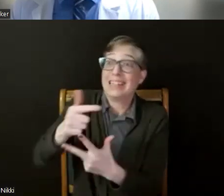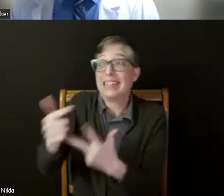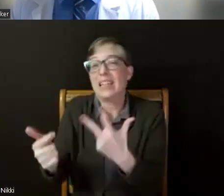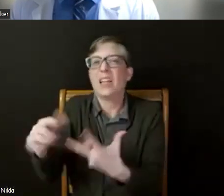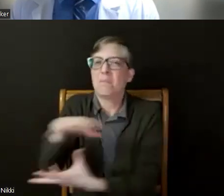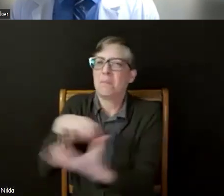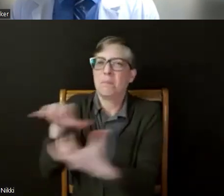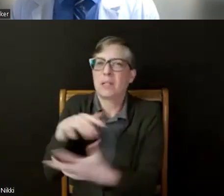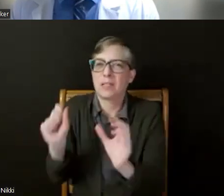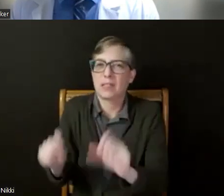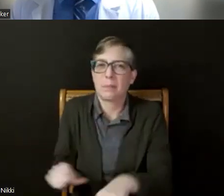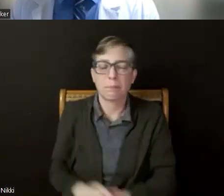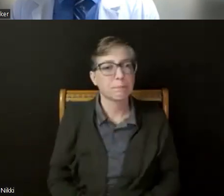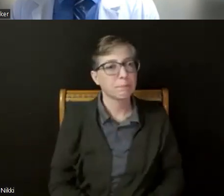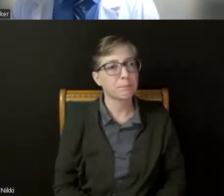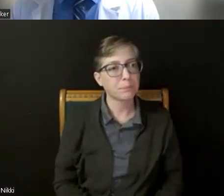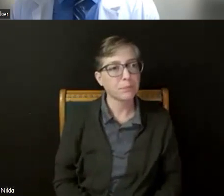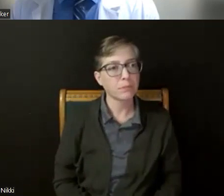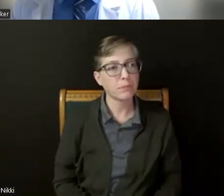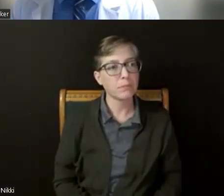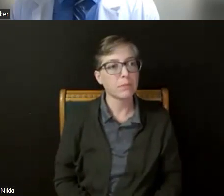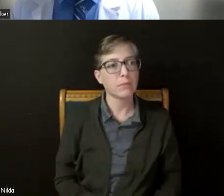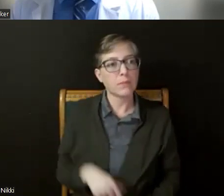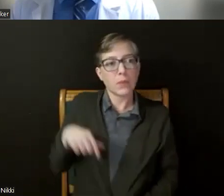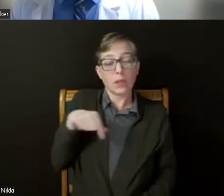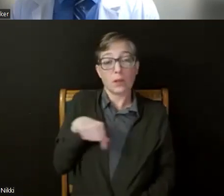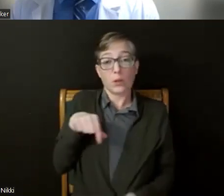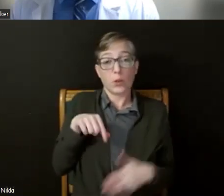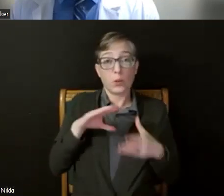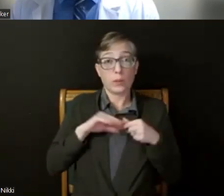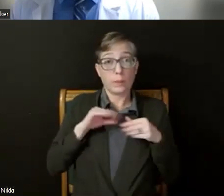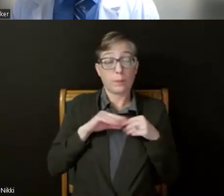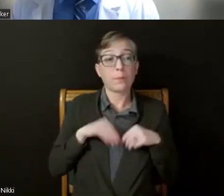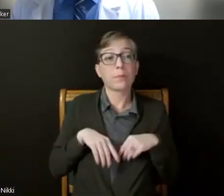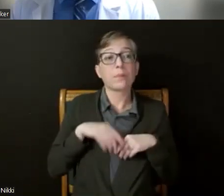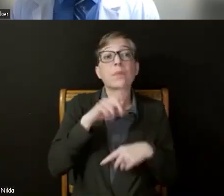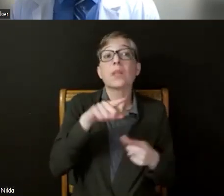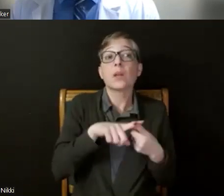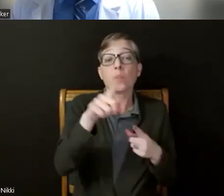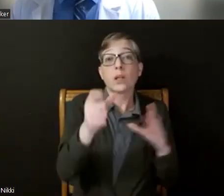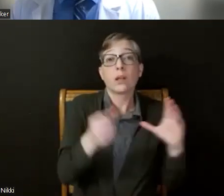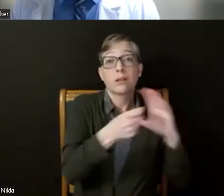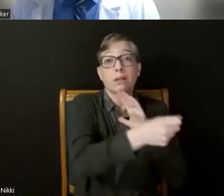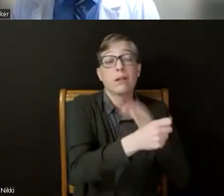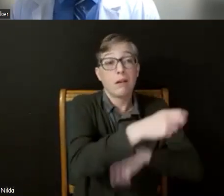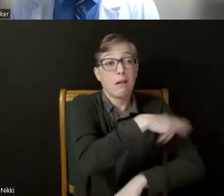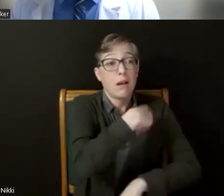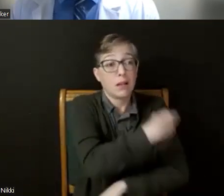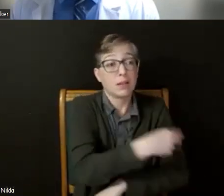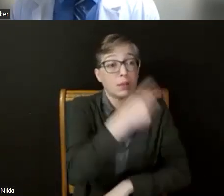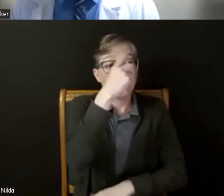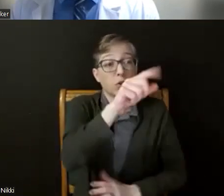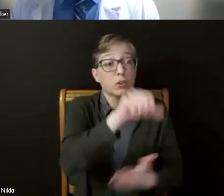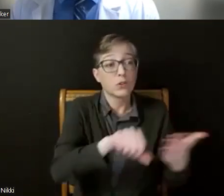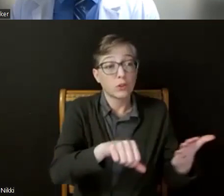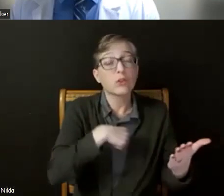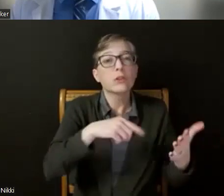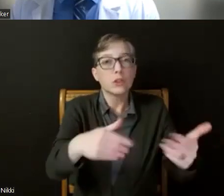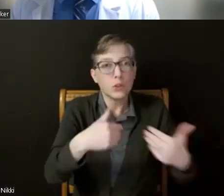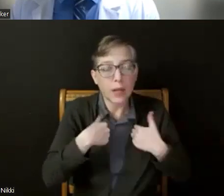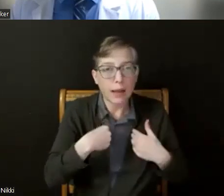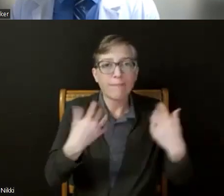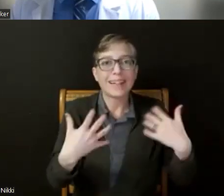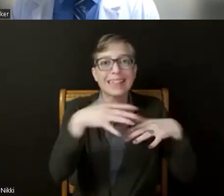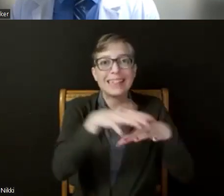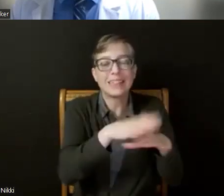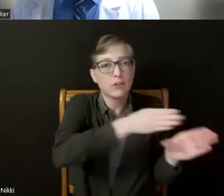And then to add with that, once you're in the hospital, if you do surgery, you are met with an interdisciplinary team, meaning that you have a team